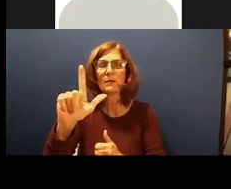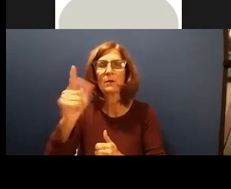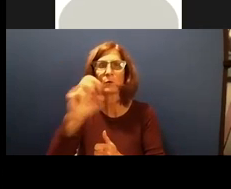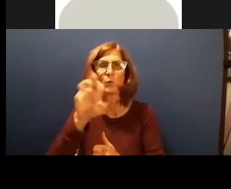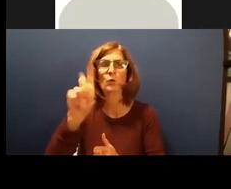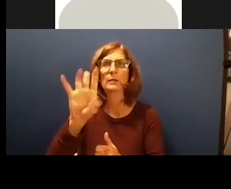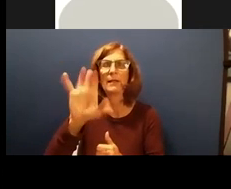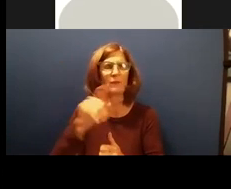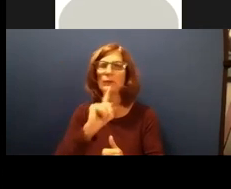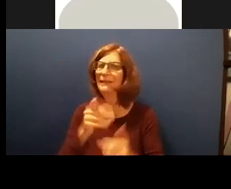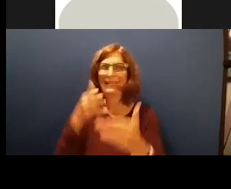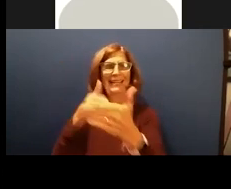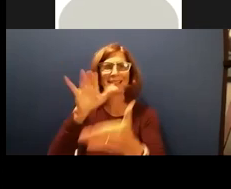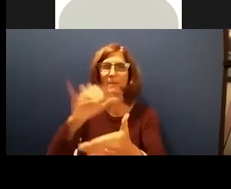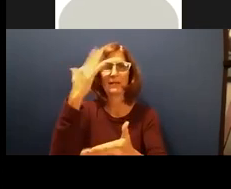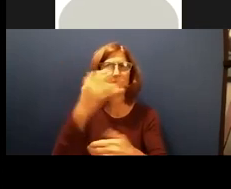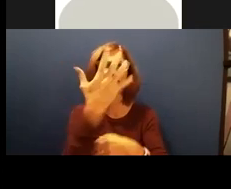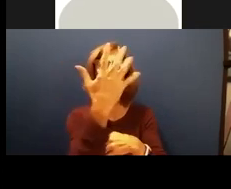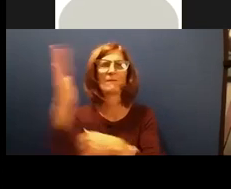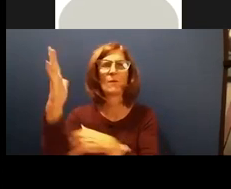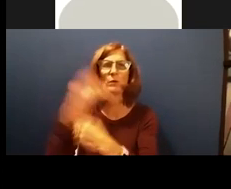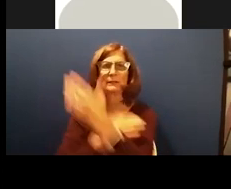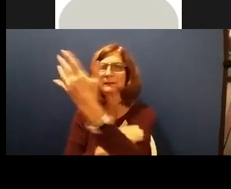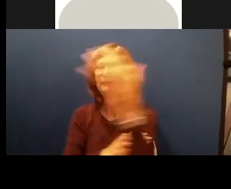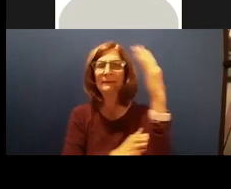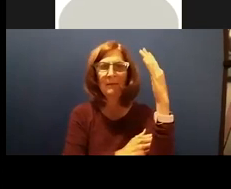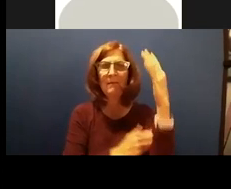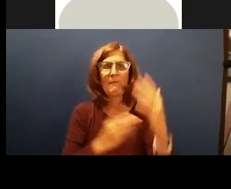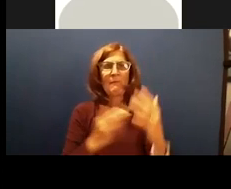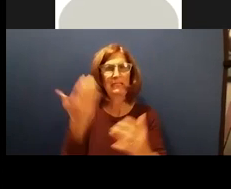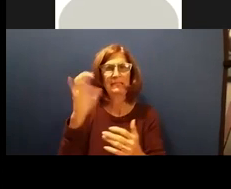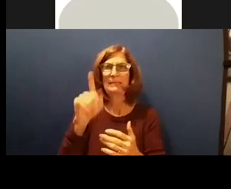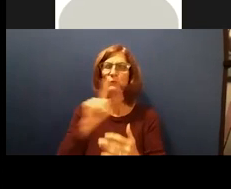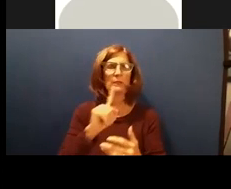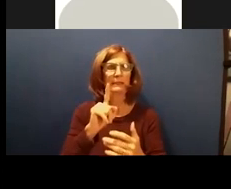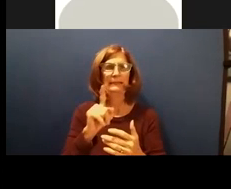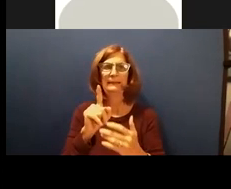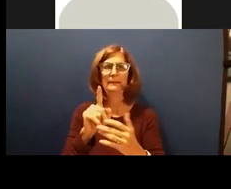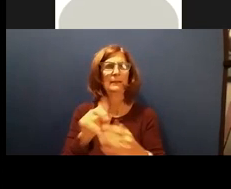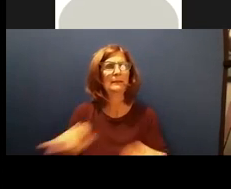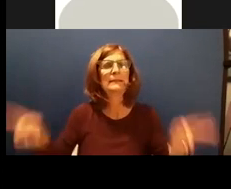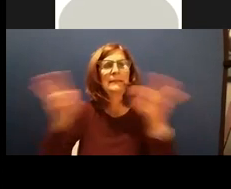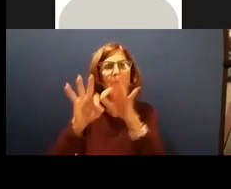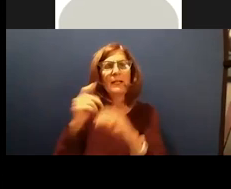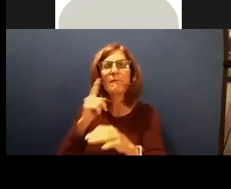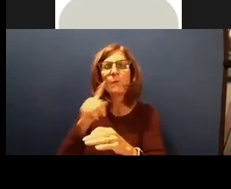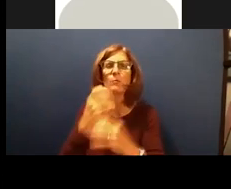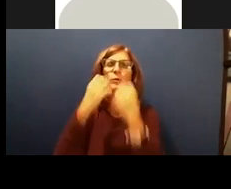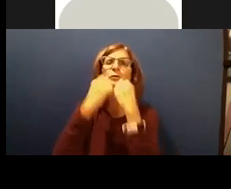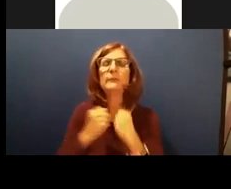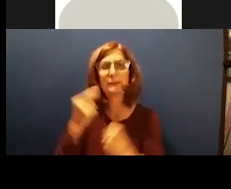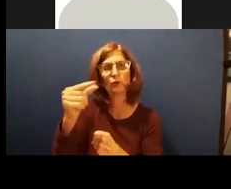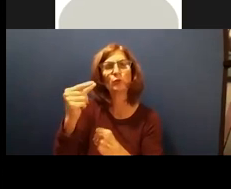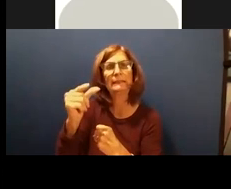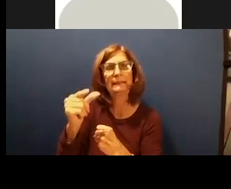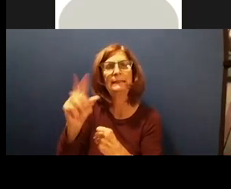that forest because it is such an important connector for that greenway. In the in the words of Matt Peters,